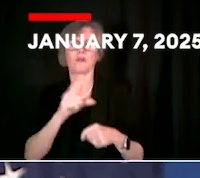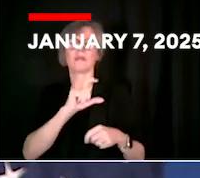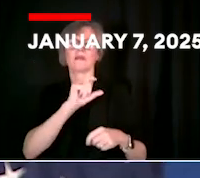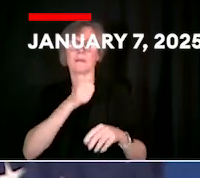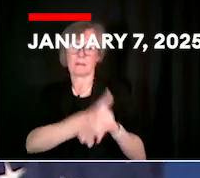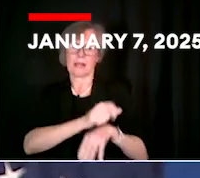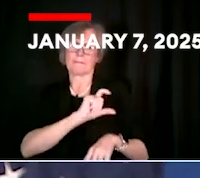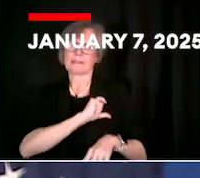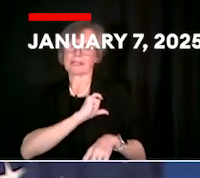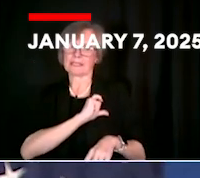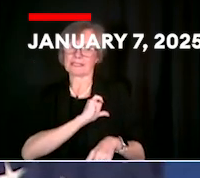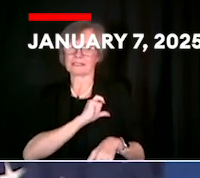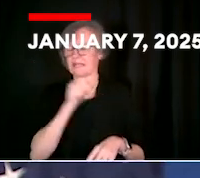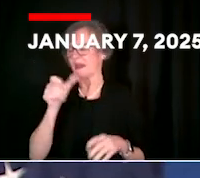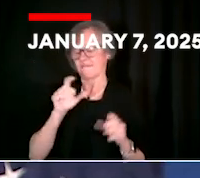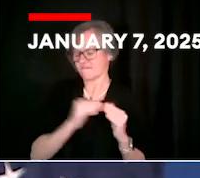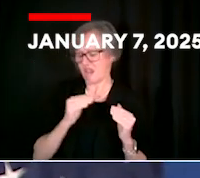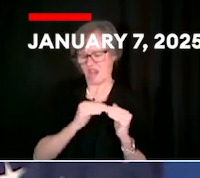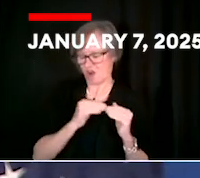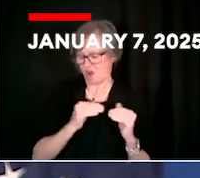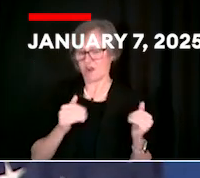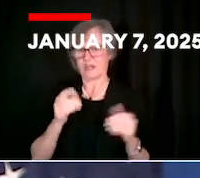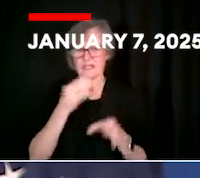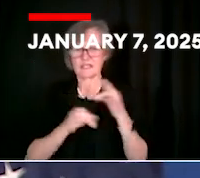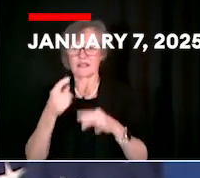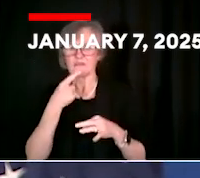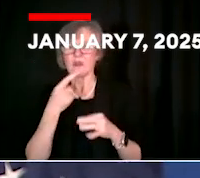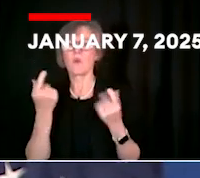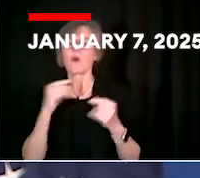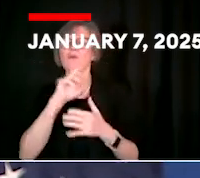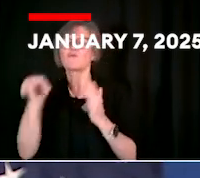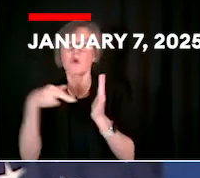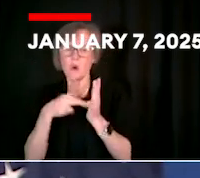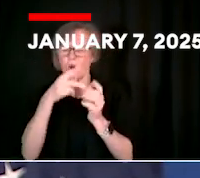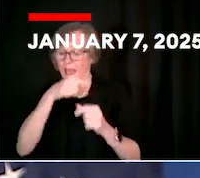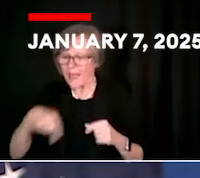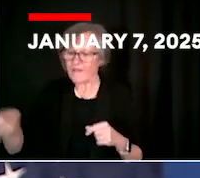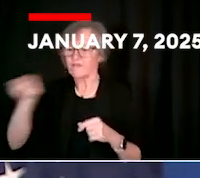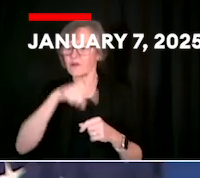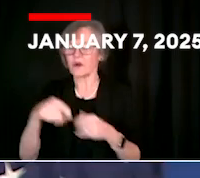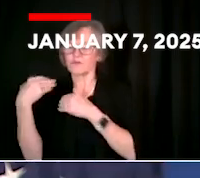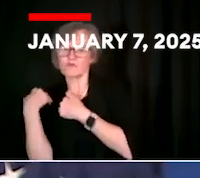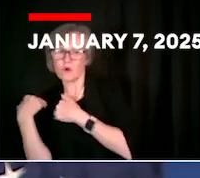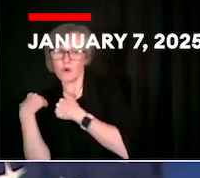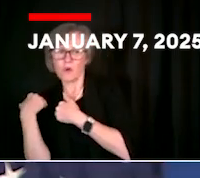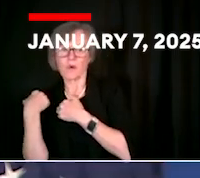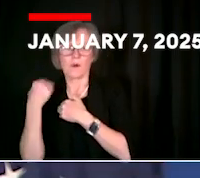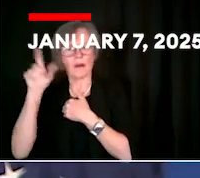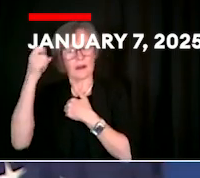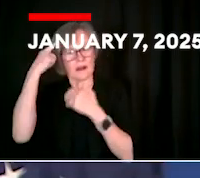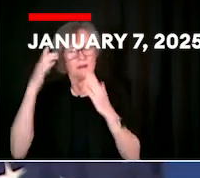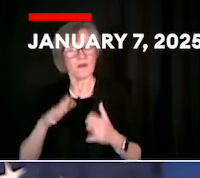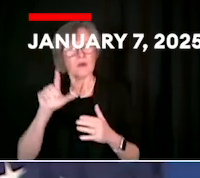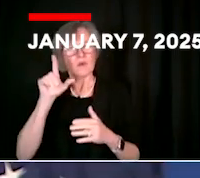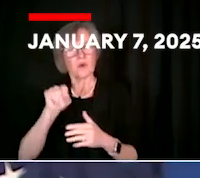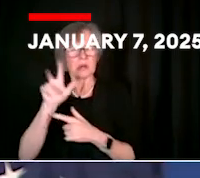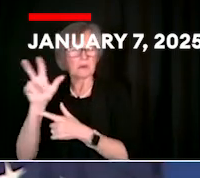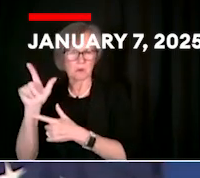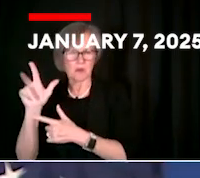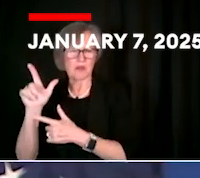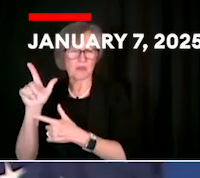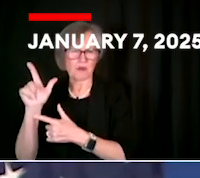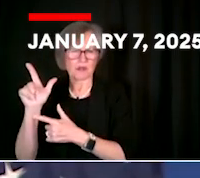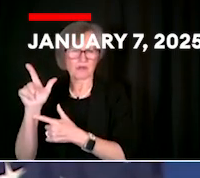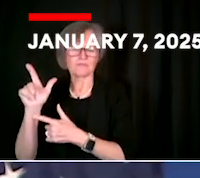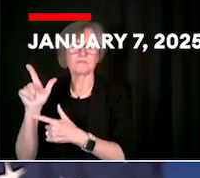is unfair, instead of saying, what is the role that everyone is playing? But the governor in 2023, we